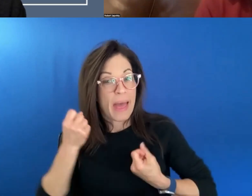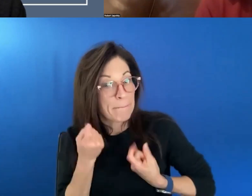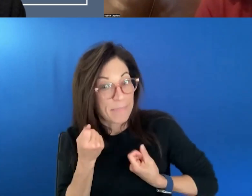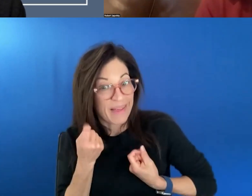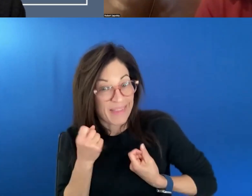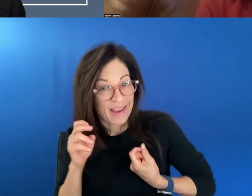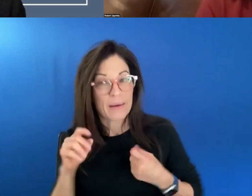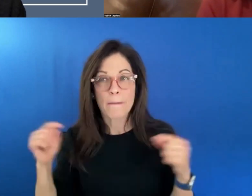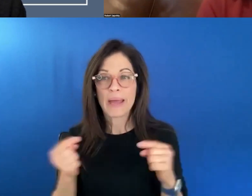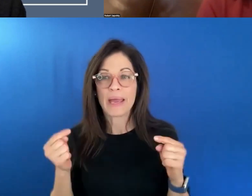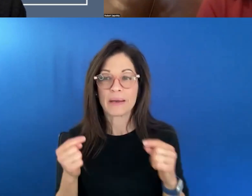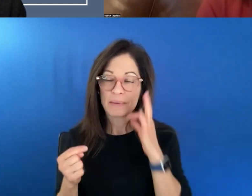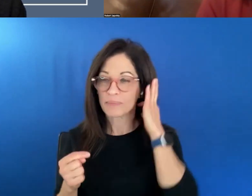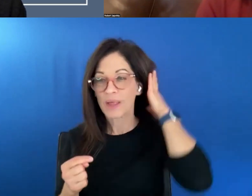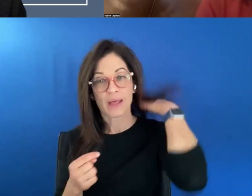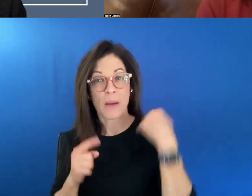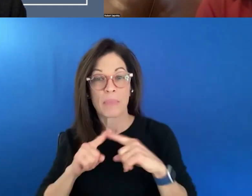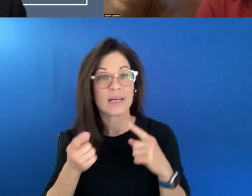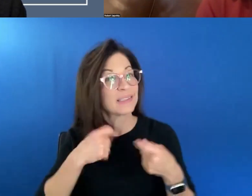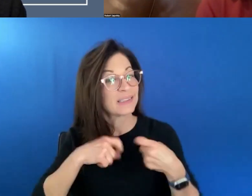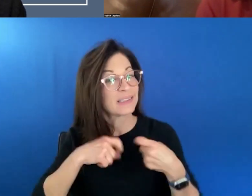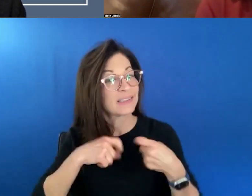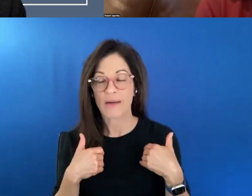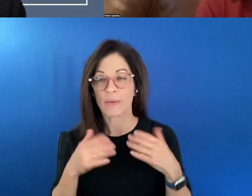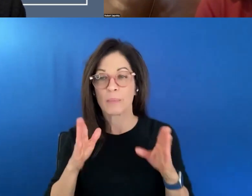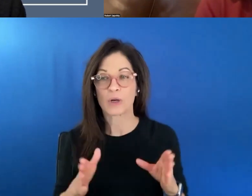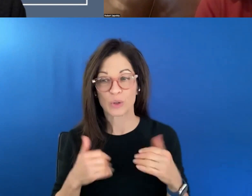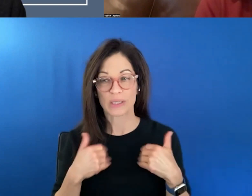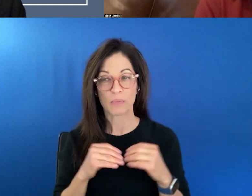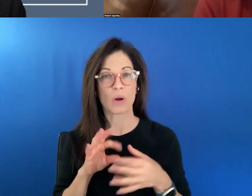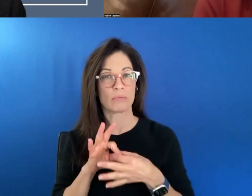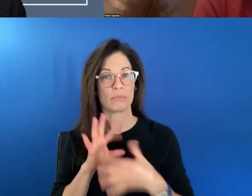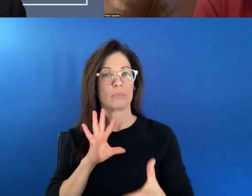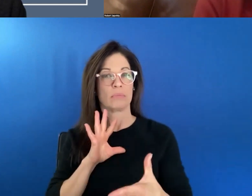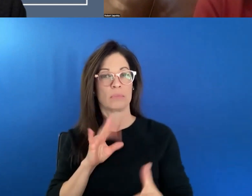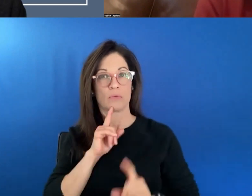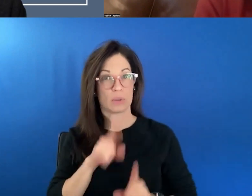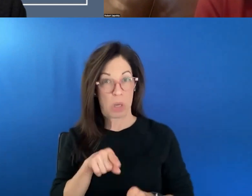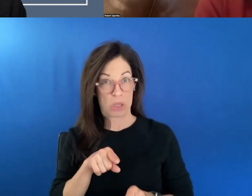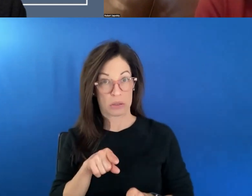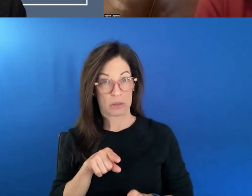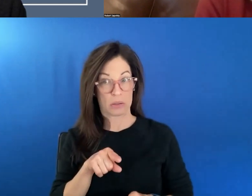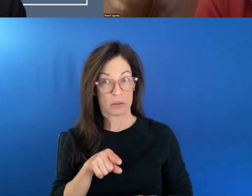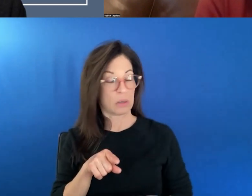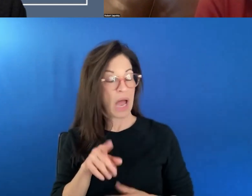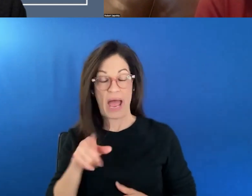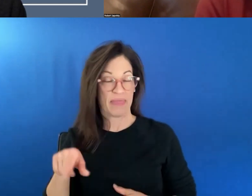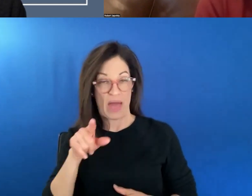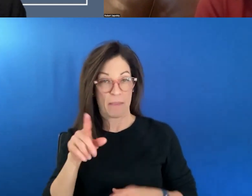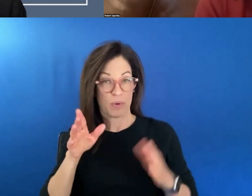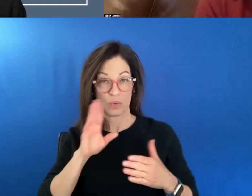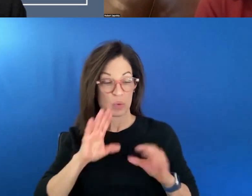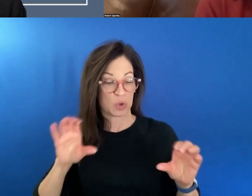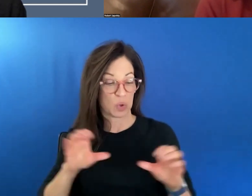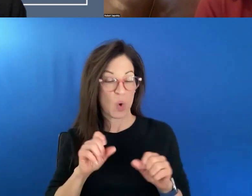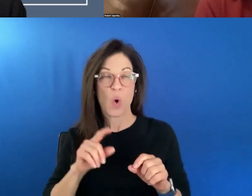get somebody who instead has a more detached response to it, and they do what anybody in